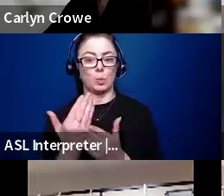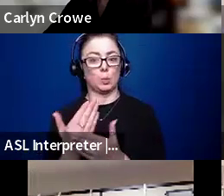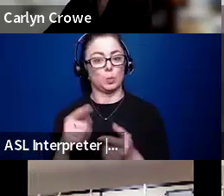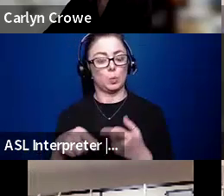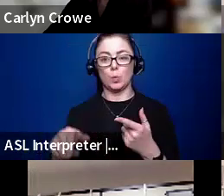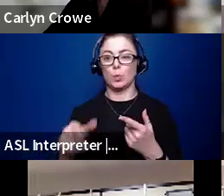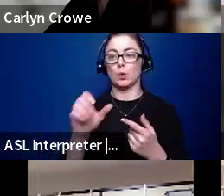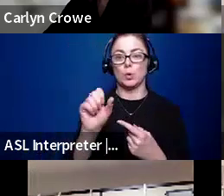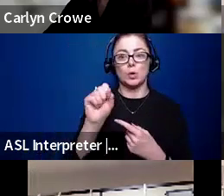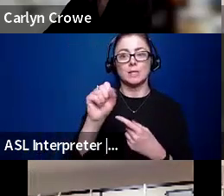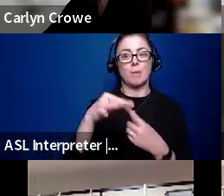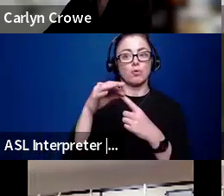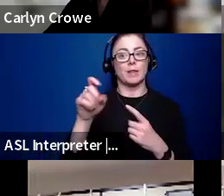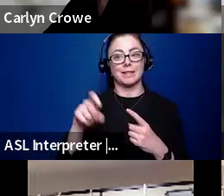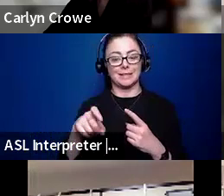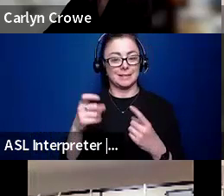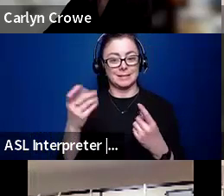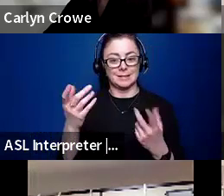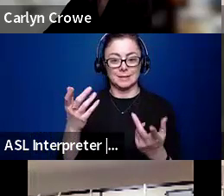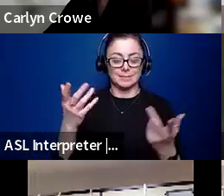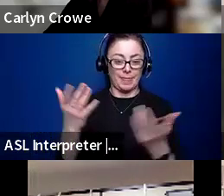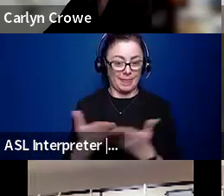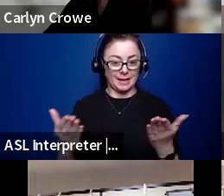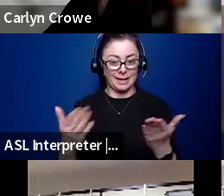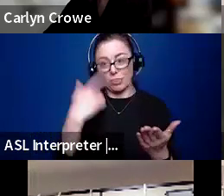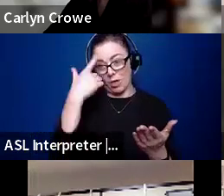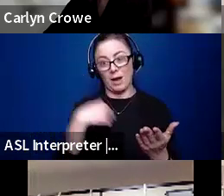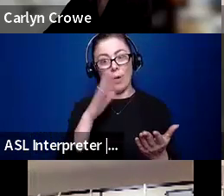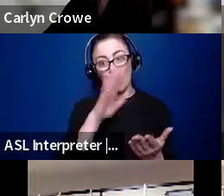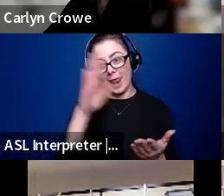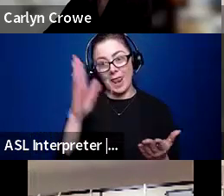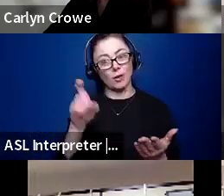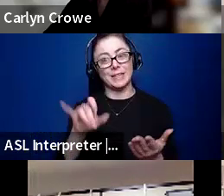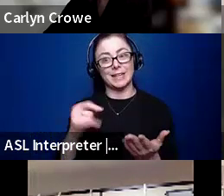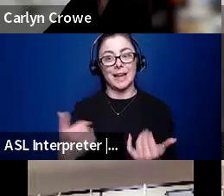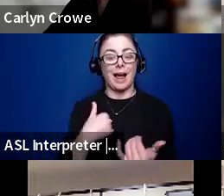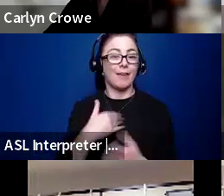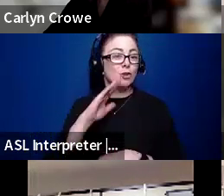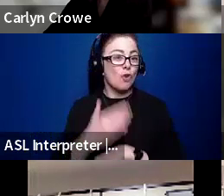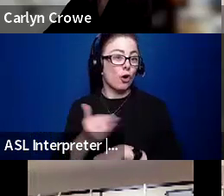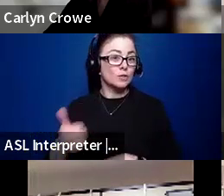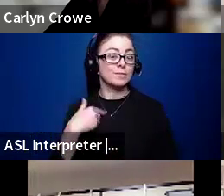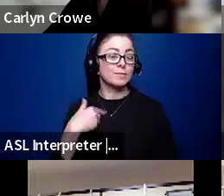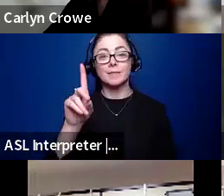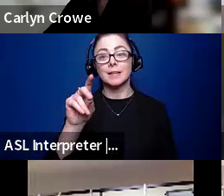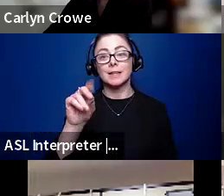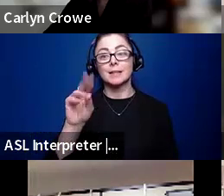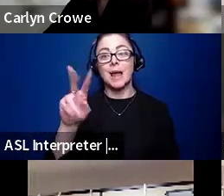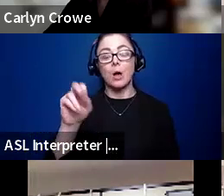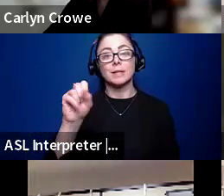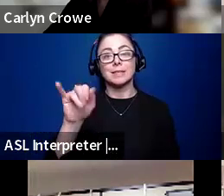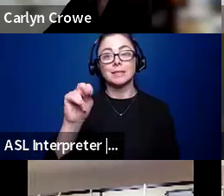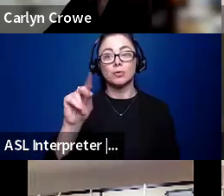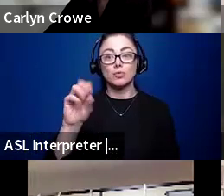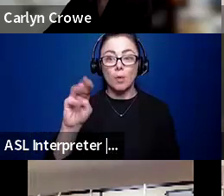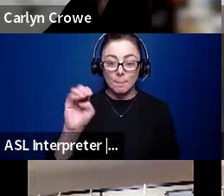avoided everything to do with SPED because I thought I'd never need it. And now I have a daughter who has Down syndrome. She has tetralogy of